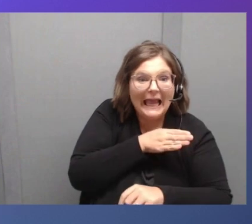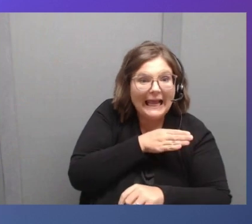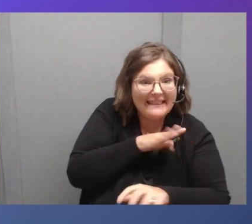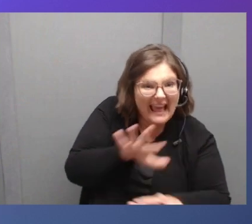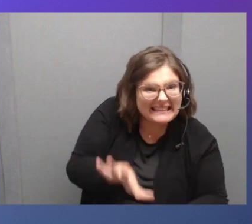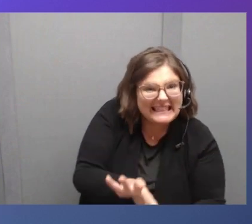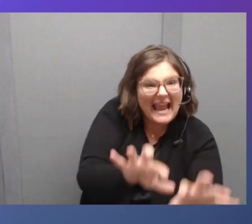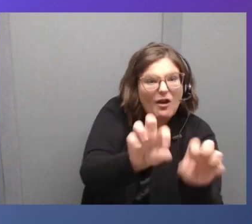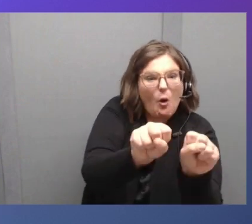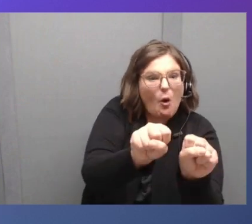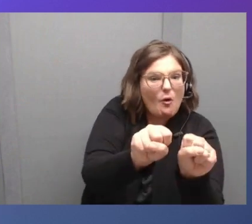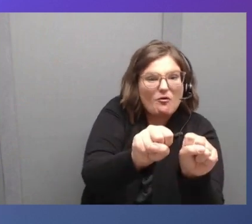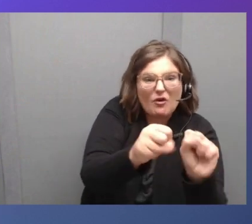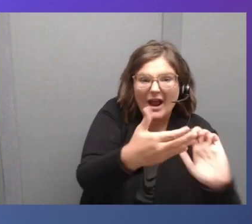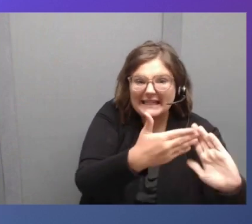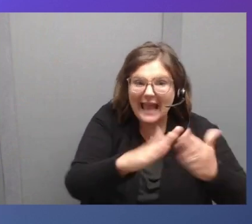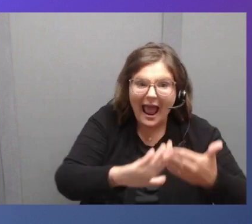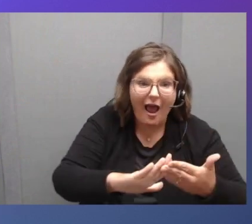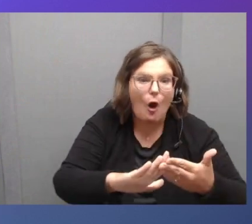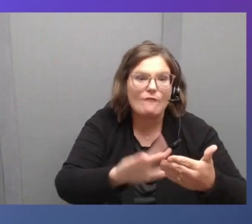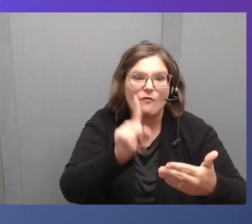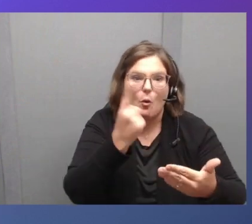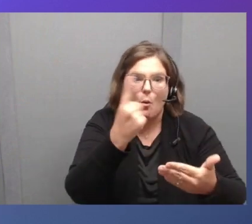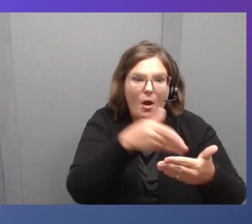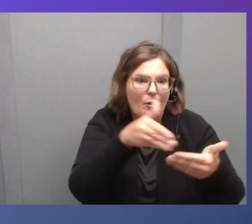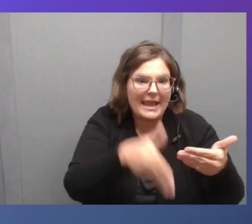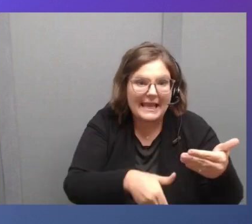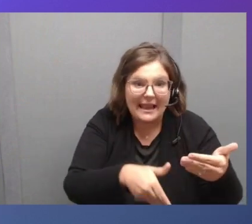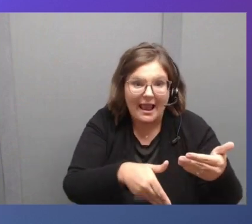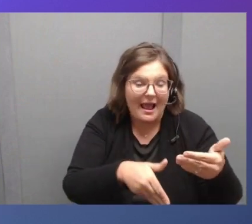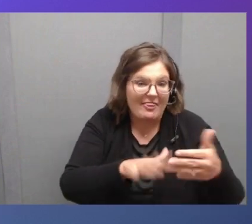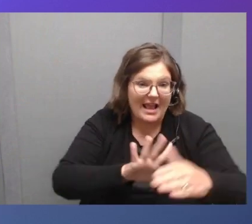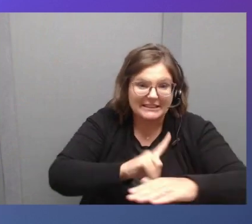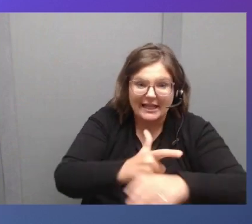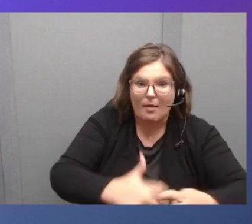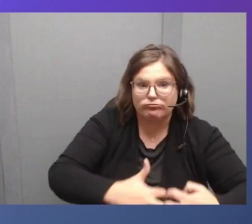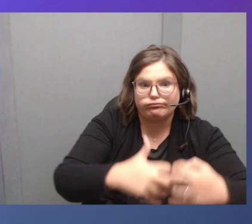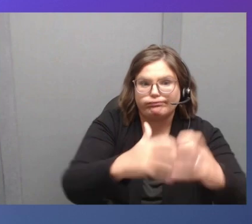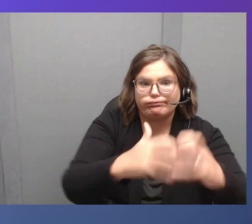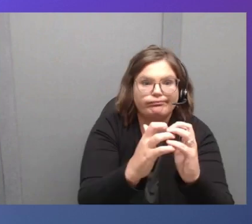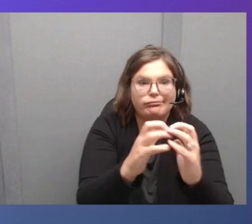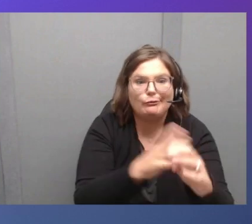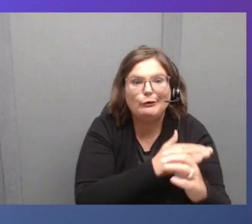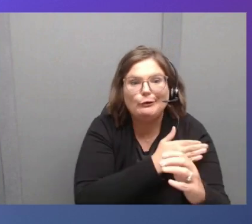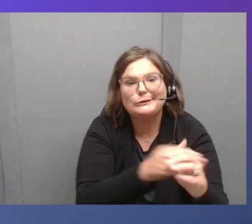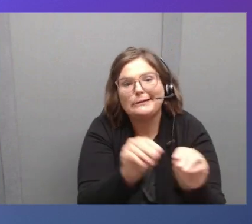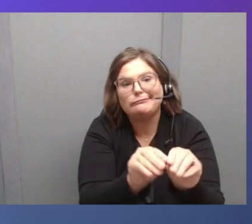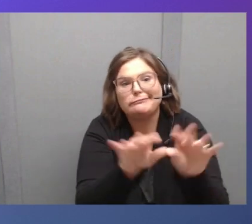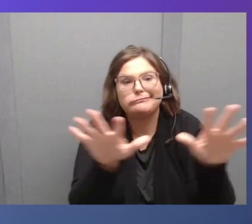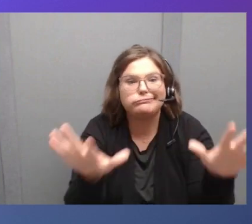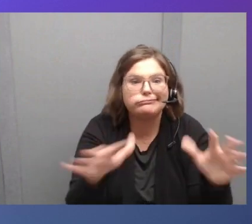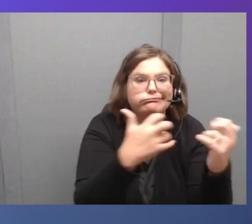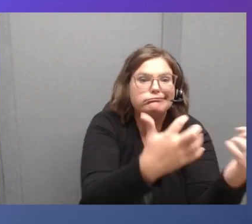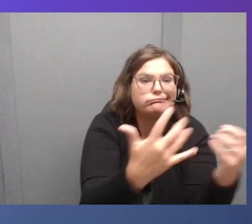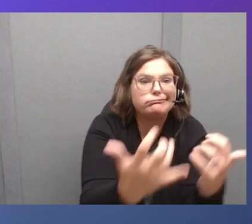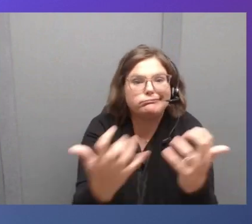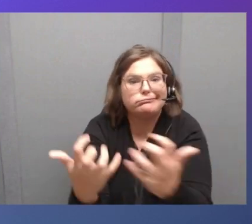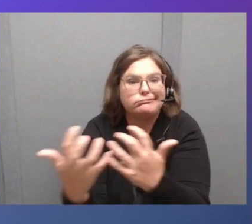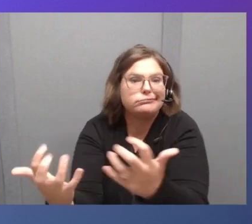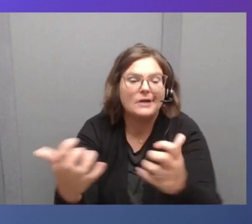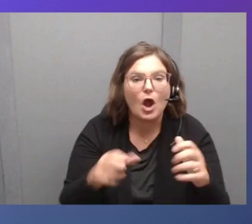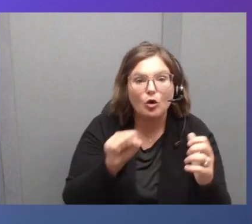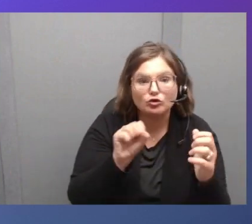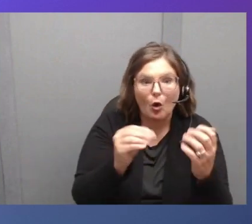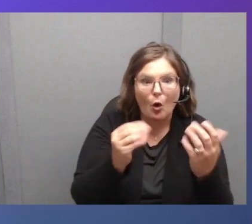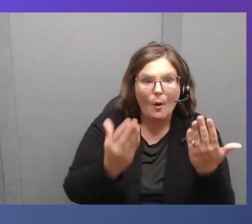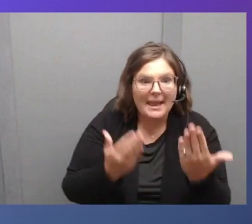maybe you want to deploy that model in a local zone. You don't need to do it in all of US East 1, but it's in Miami.